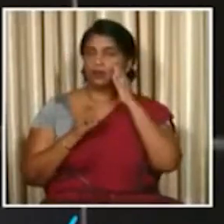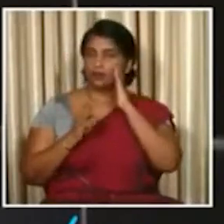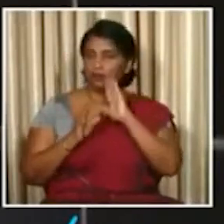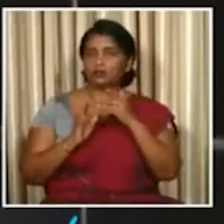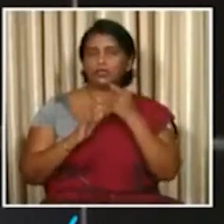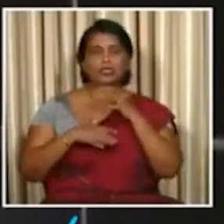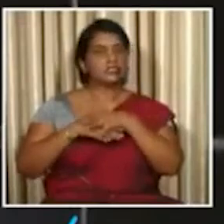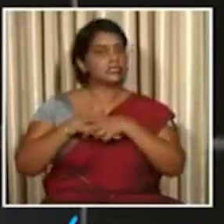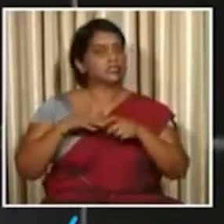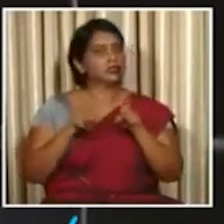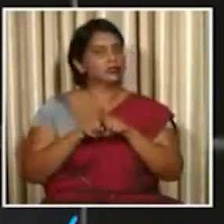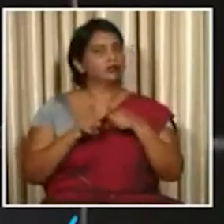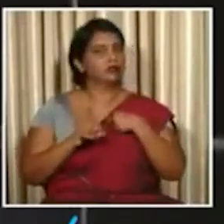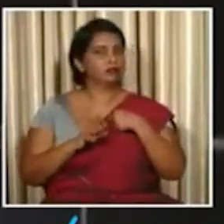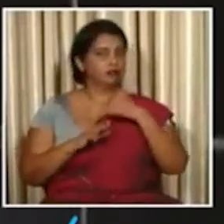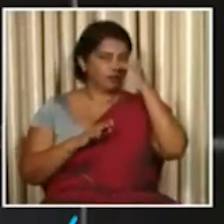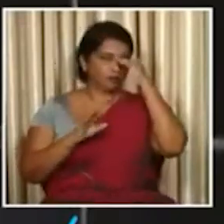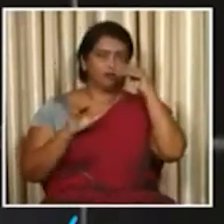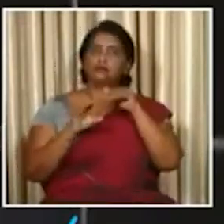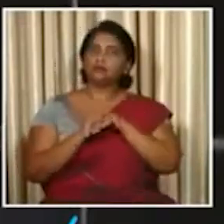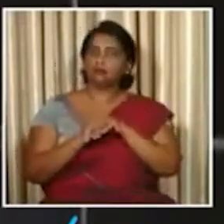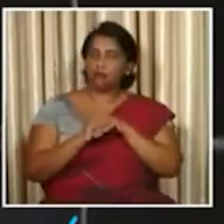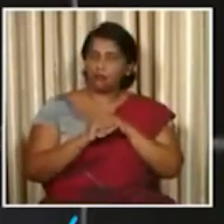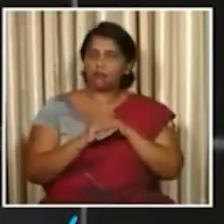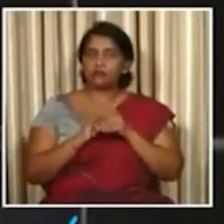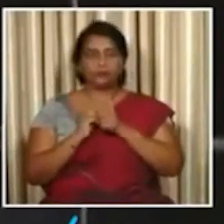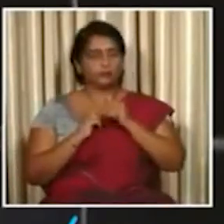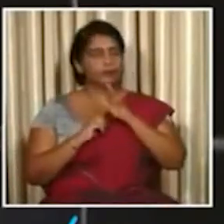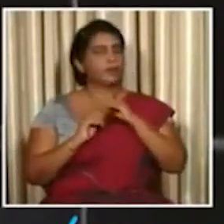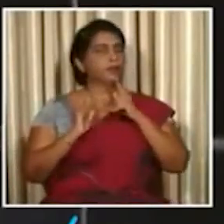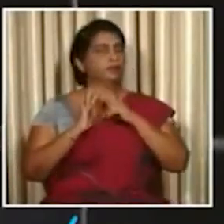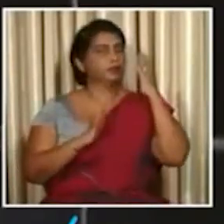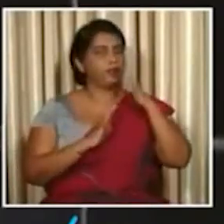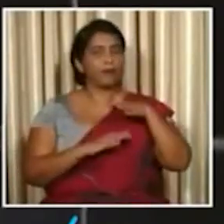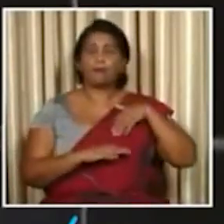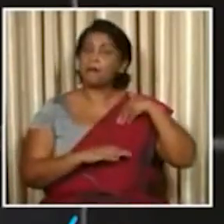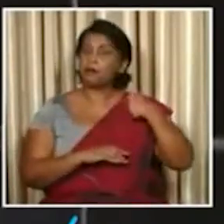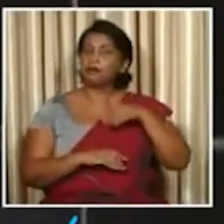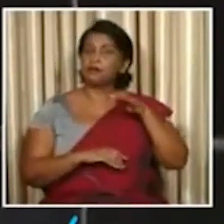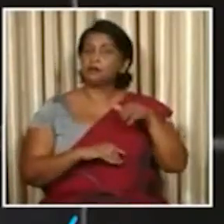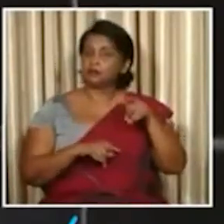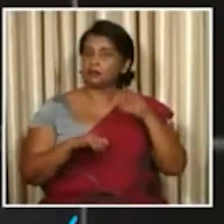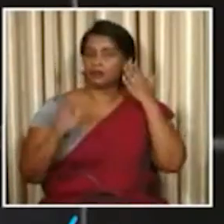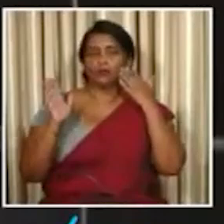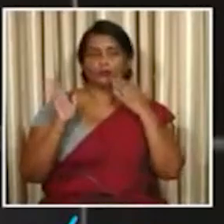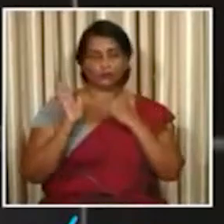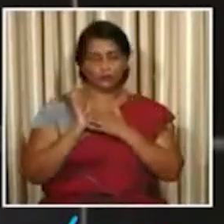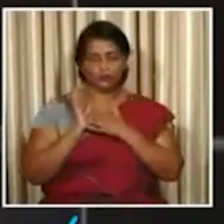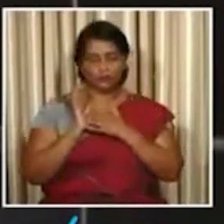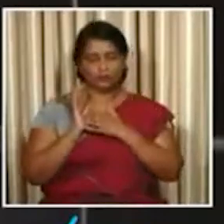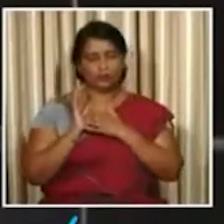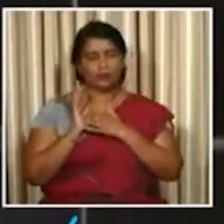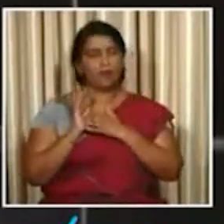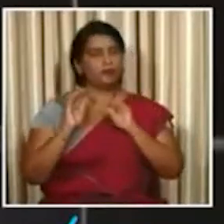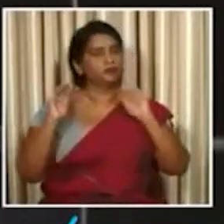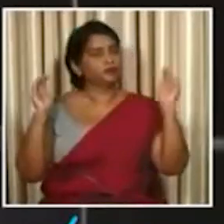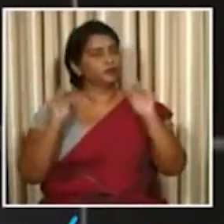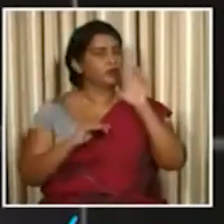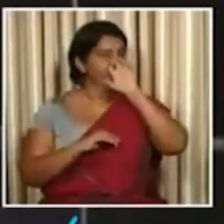leadership to the international community, especially smaller nations, to amplify their voices and push for justice and